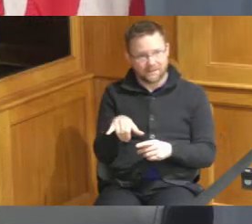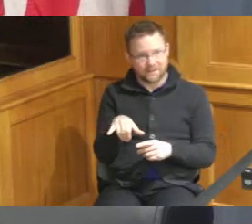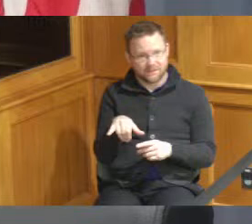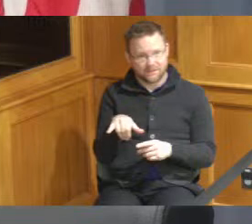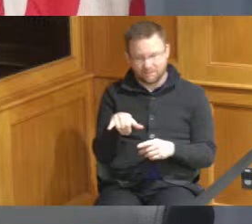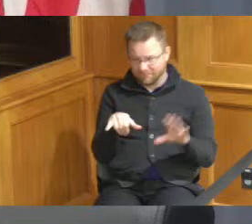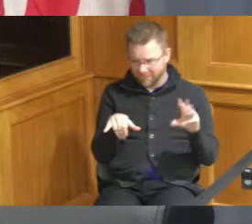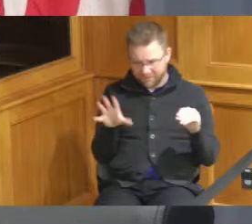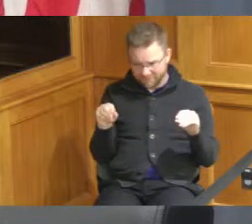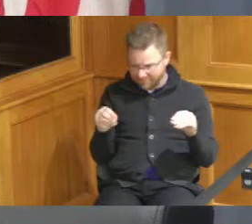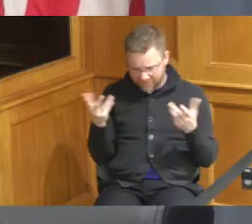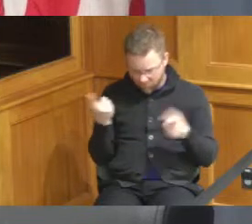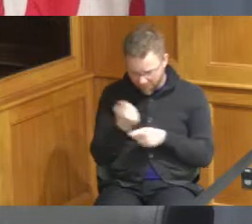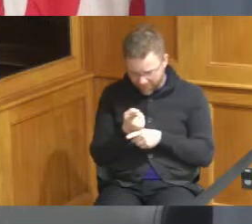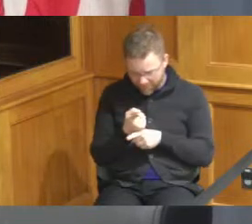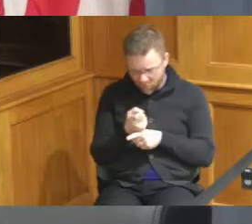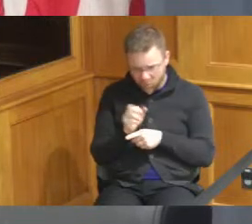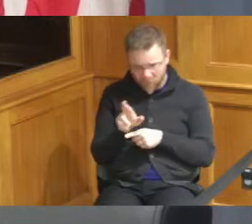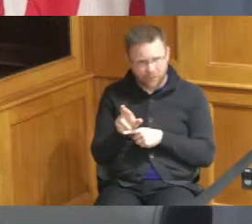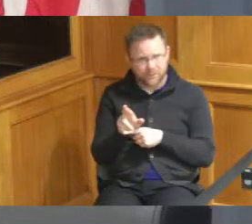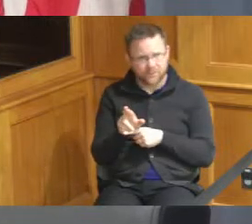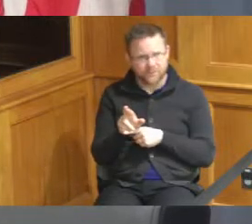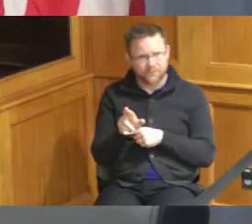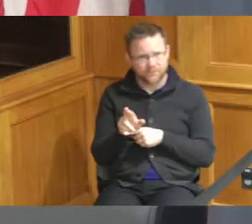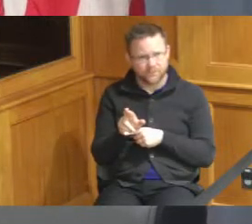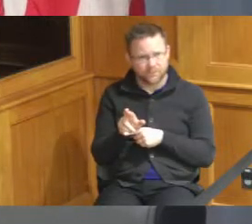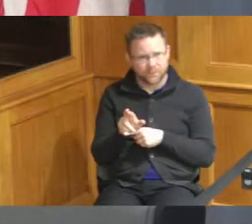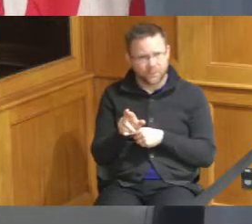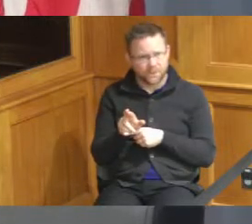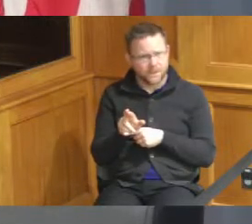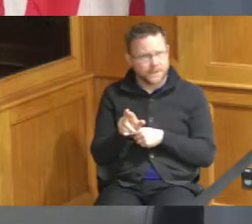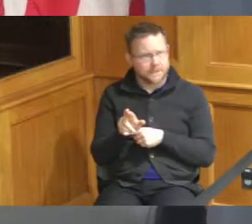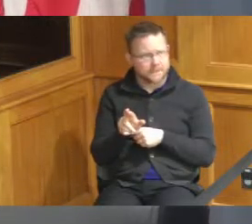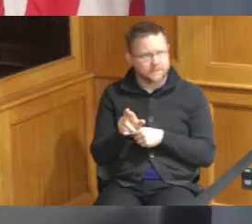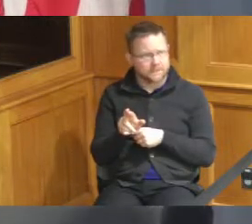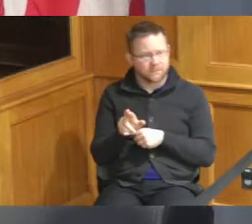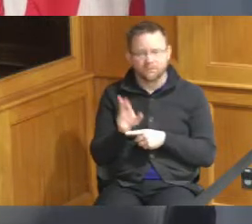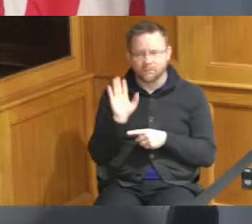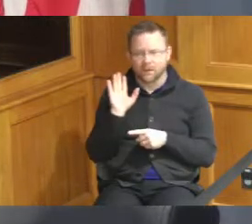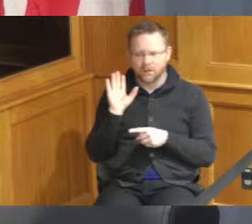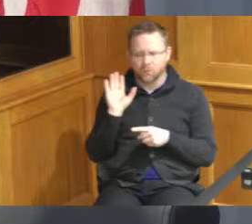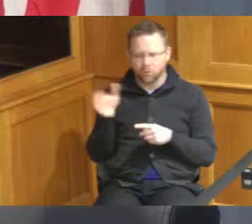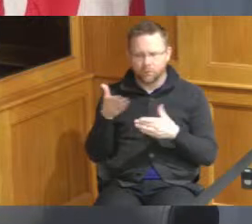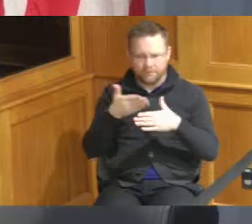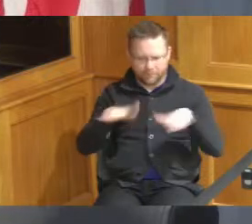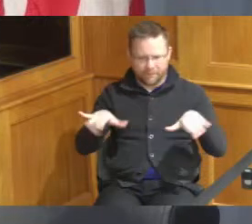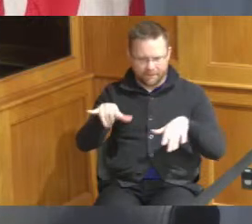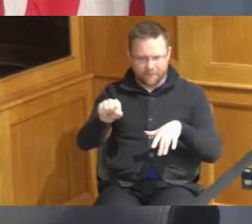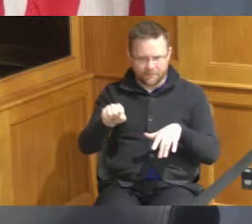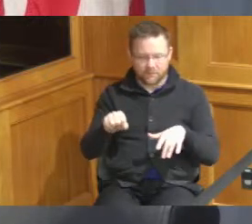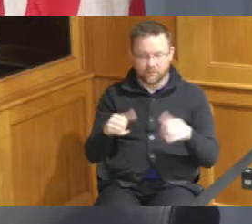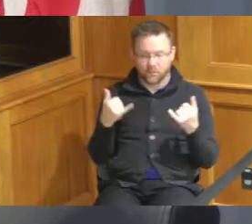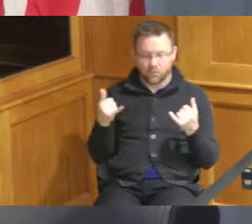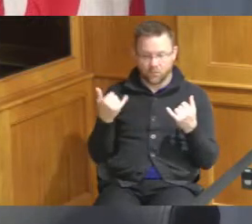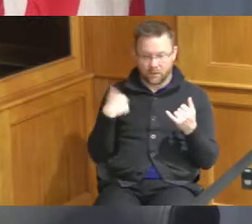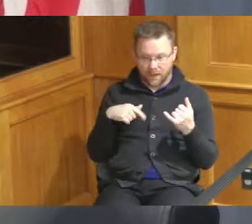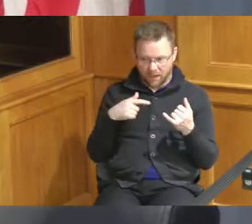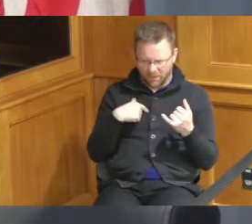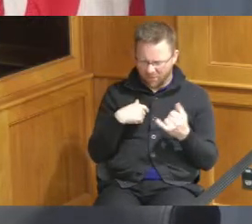consider a 50-50 split per se? It'd certainly be a split, correct? Yeah. So now we